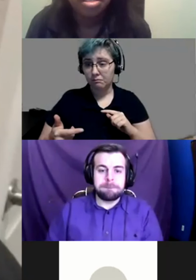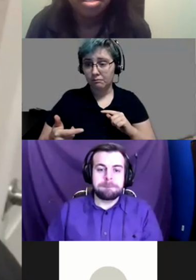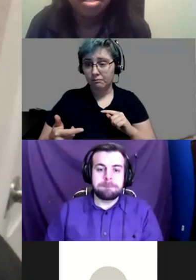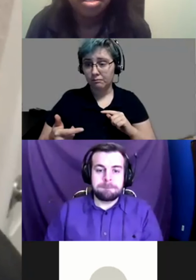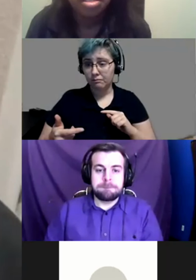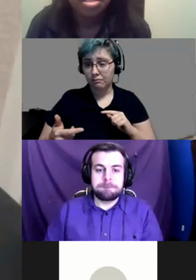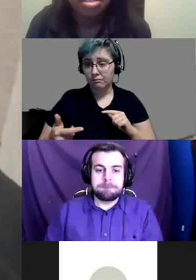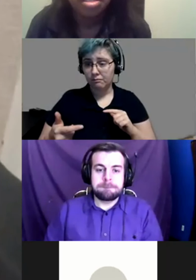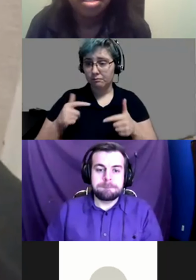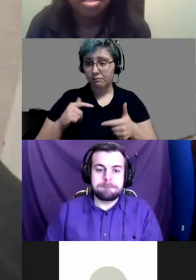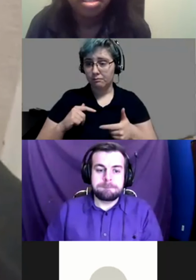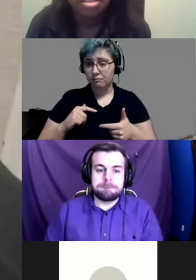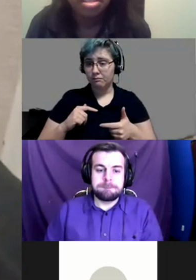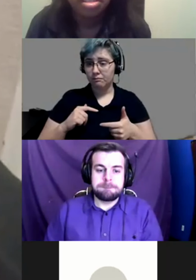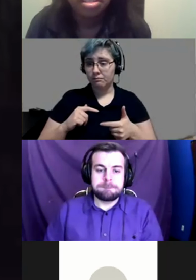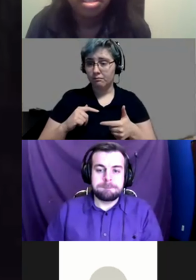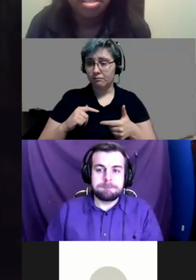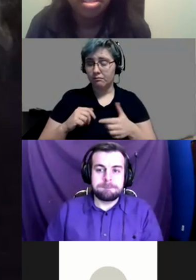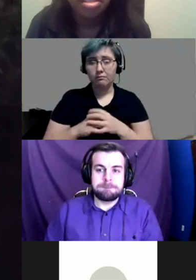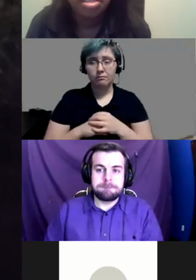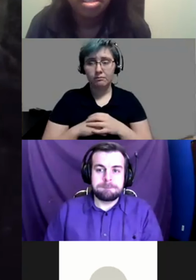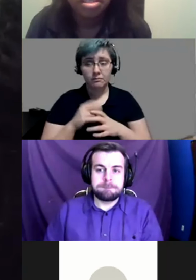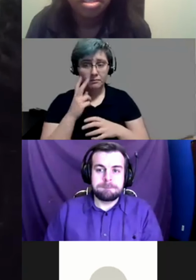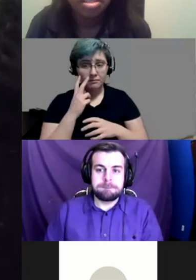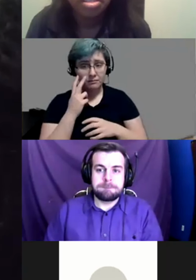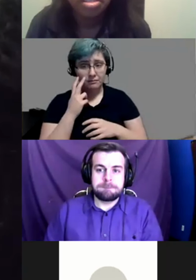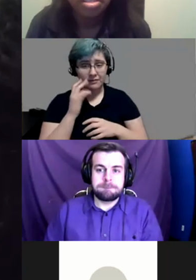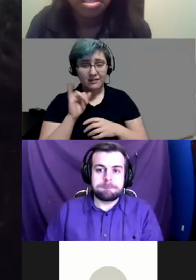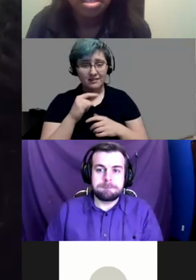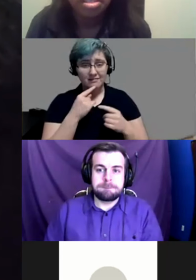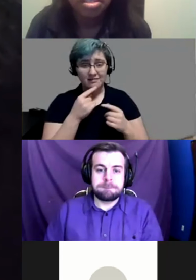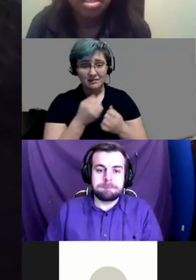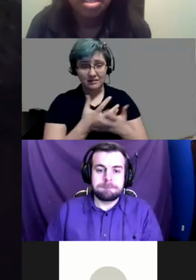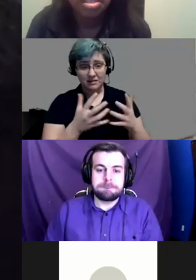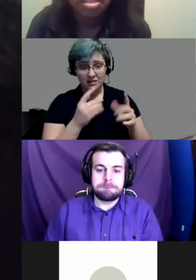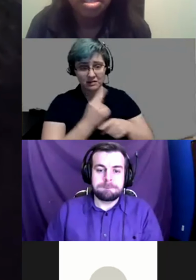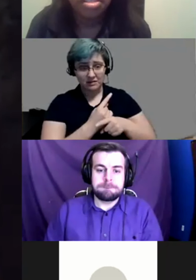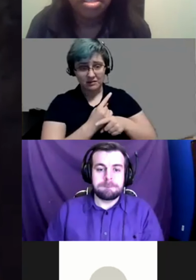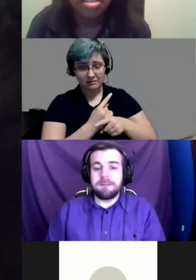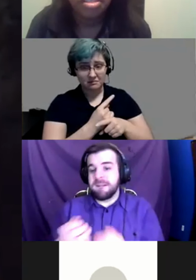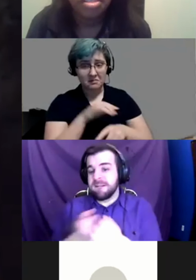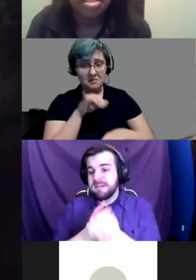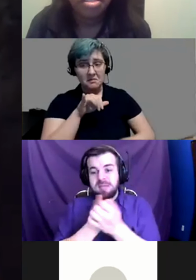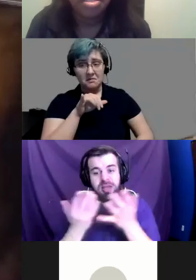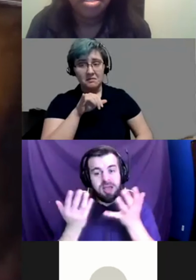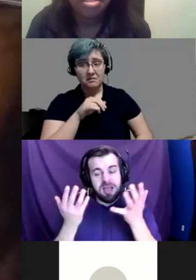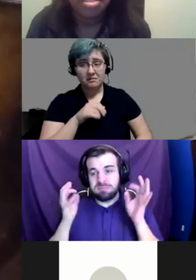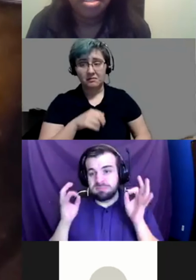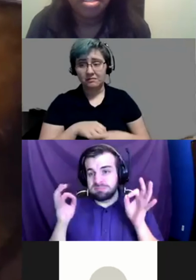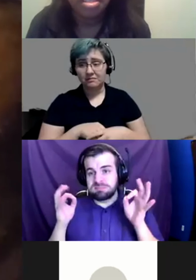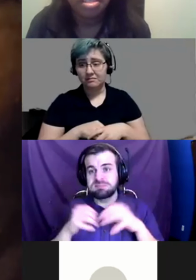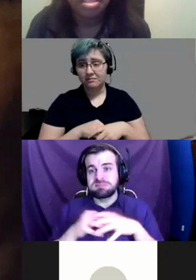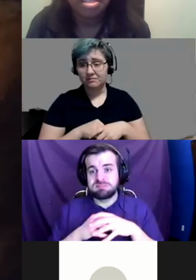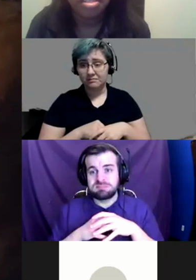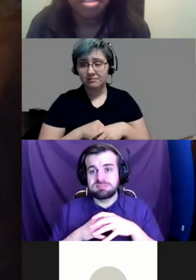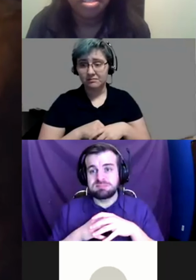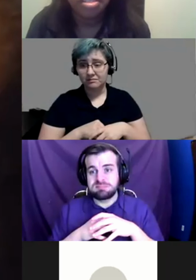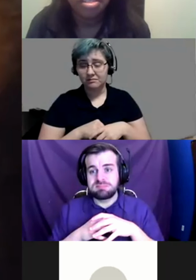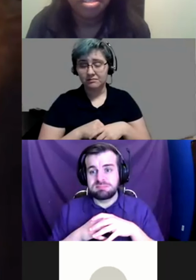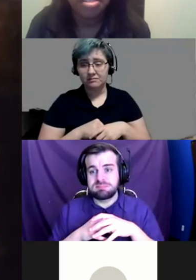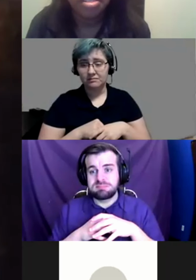See? So that tells you the whole thing right there. Yeah. Look at that. I also make popcorn